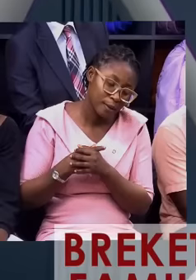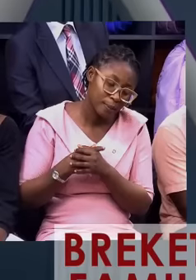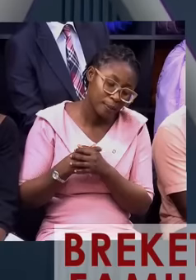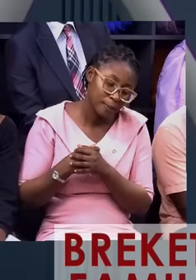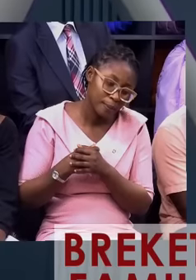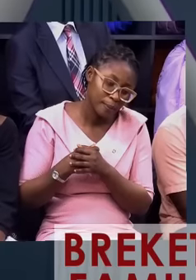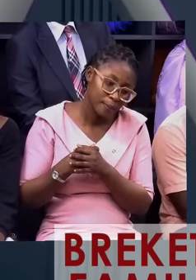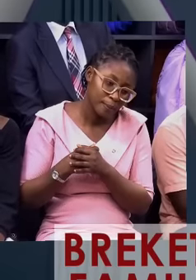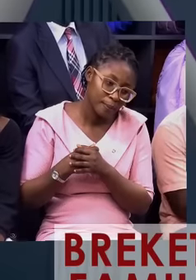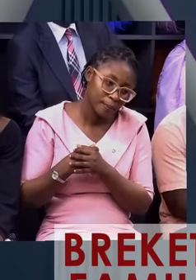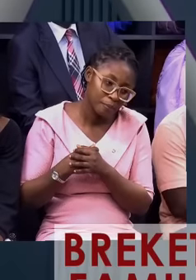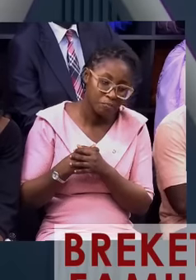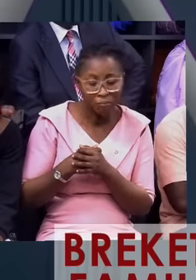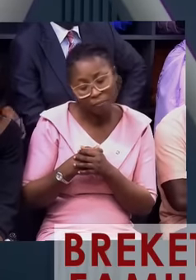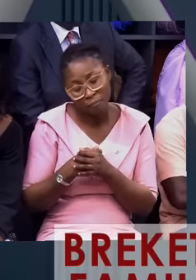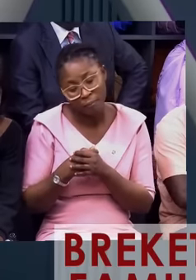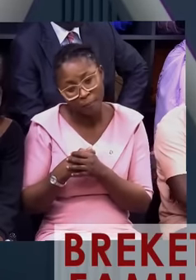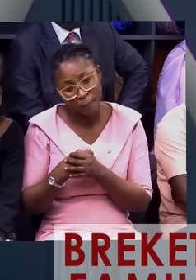get